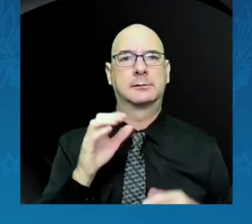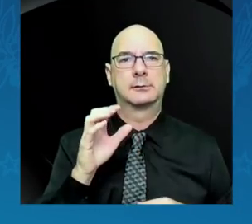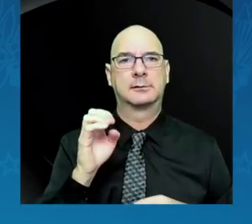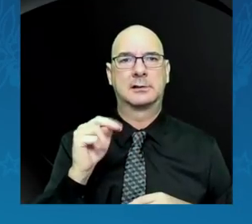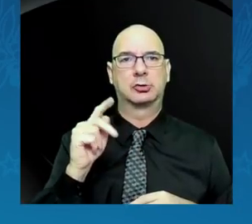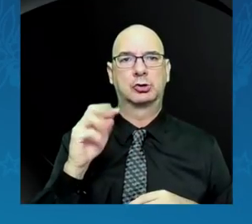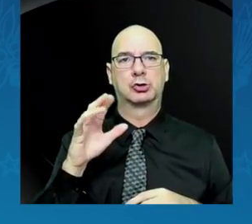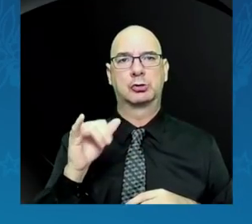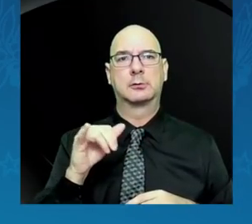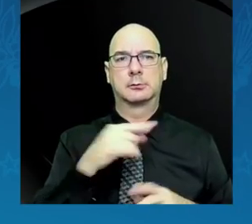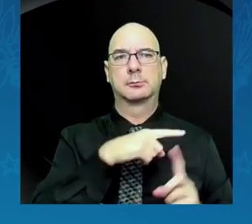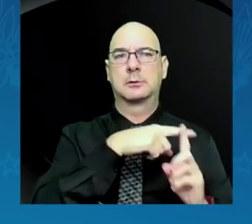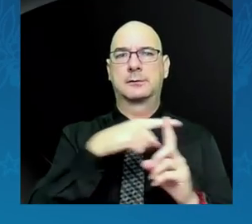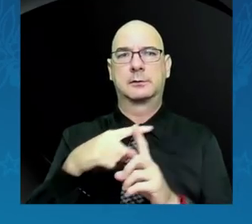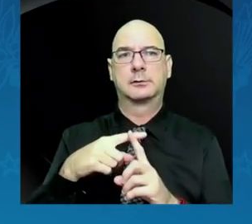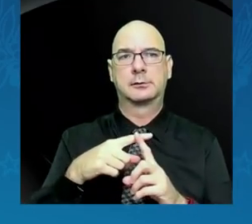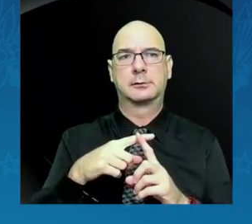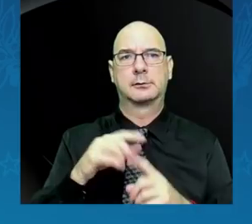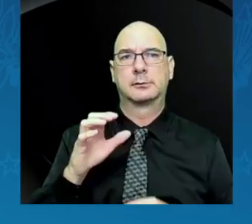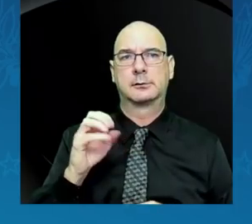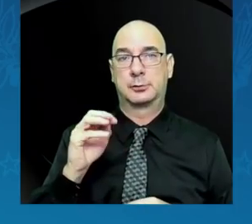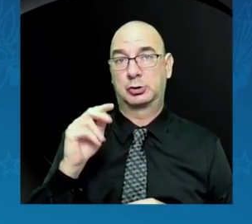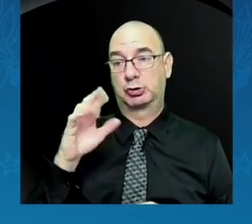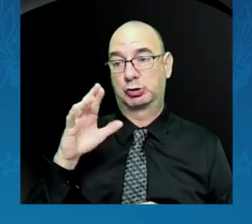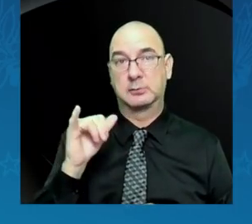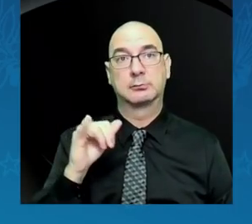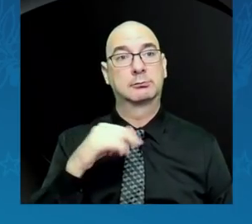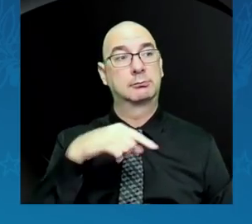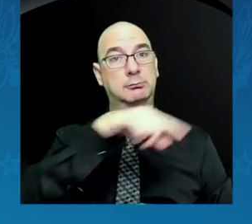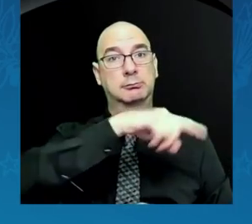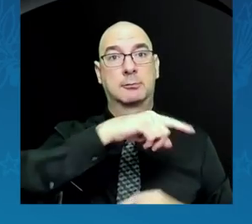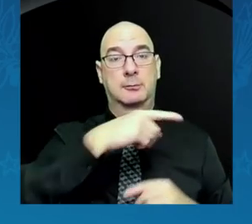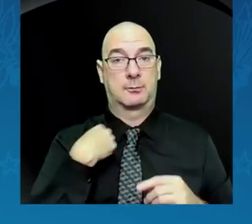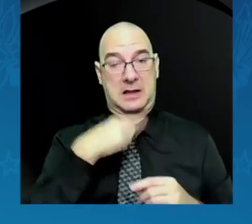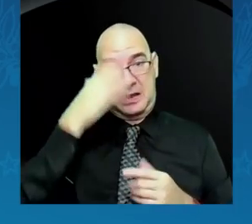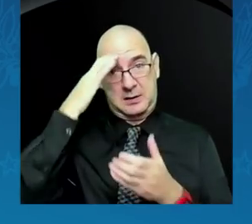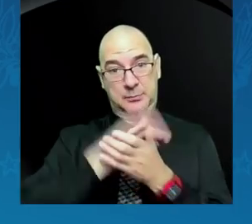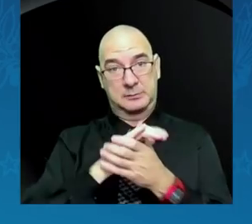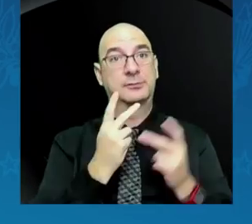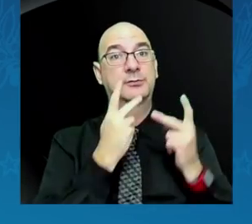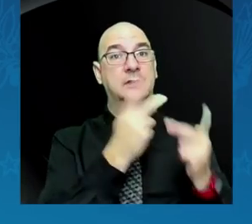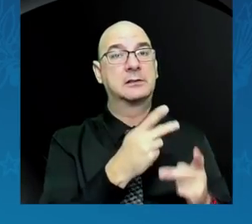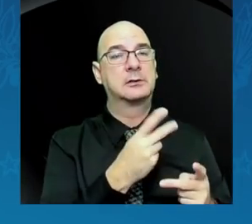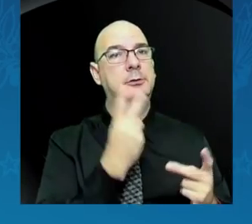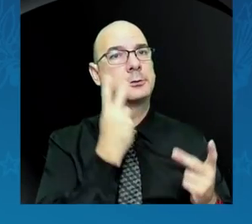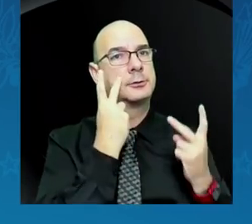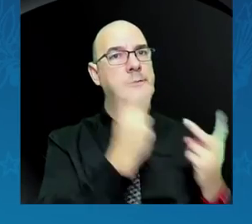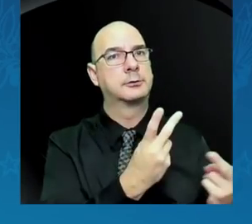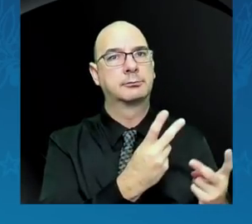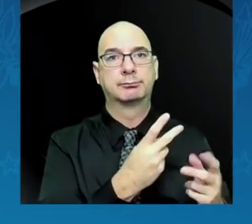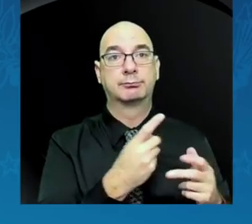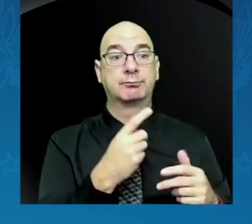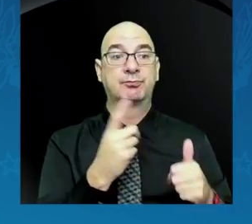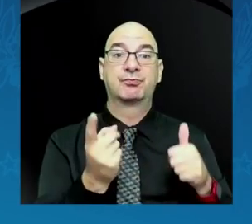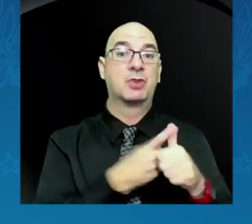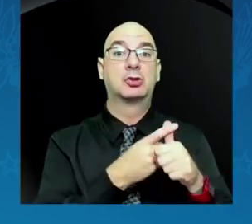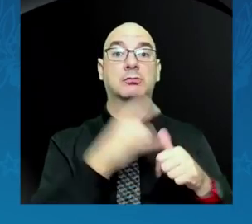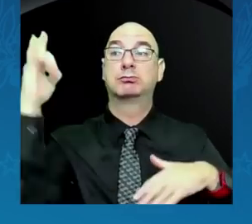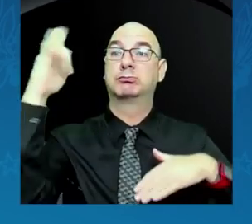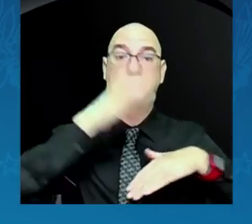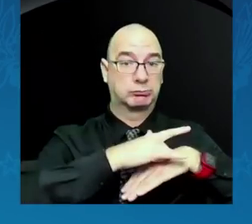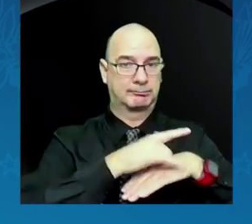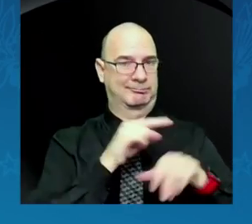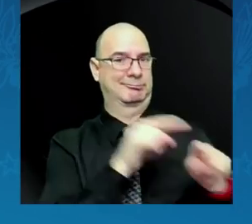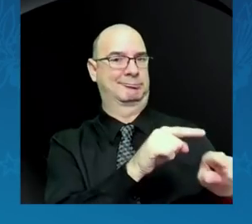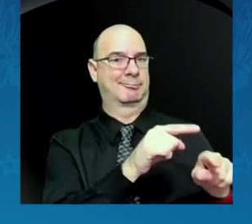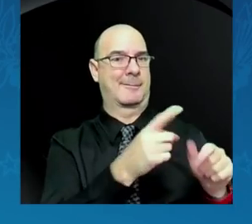My husband and I visited it as one of our first stops, and in observation, obviously, of Armistice and